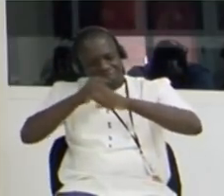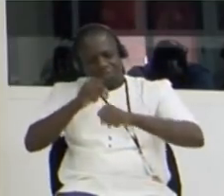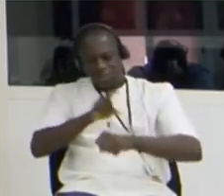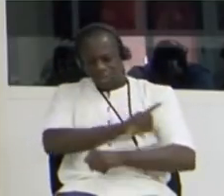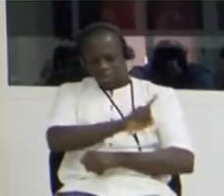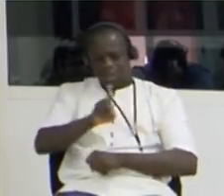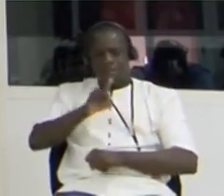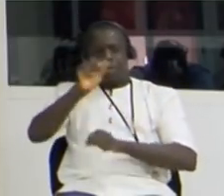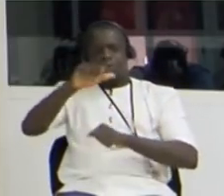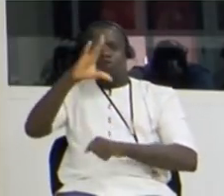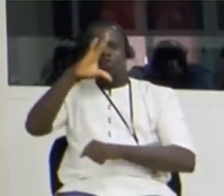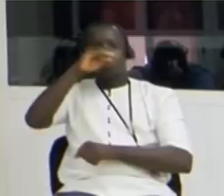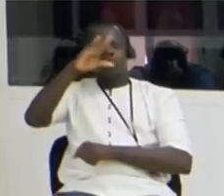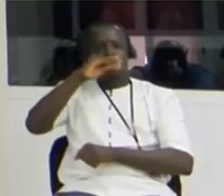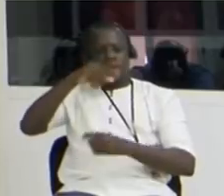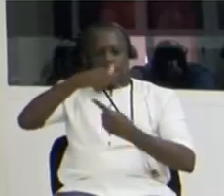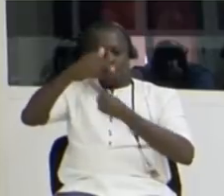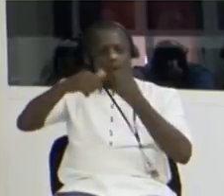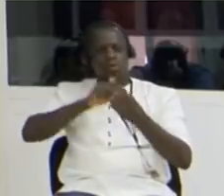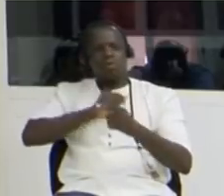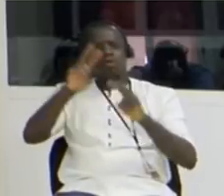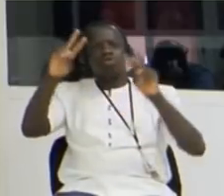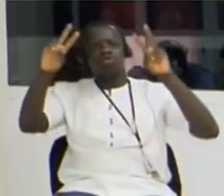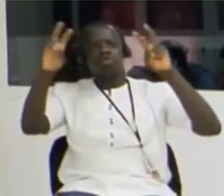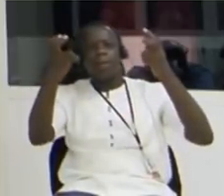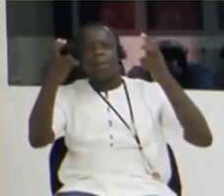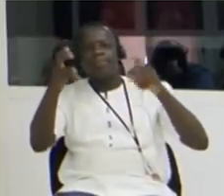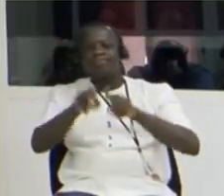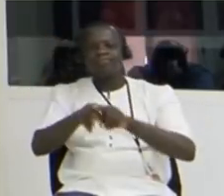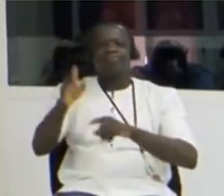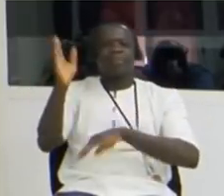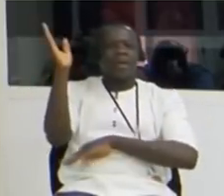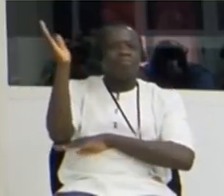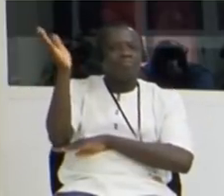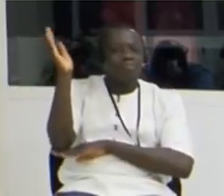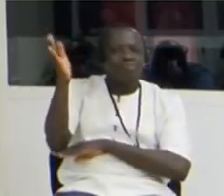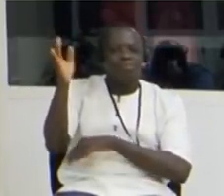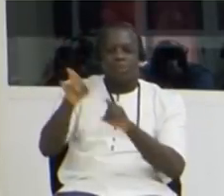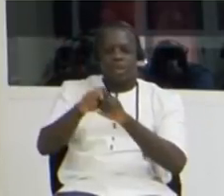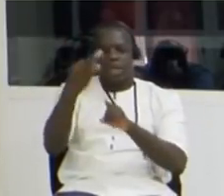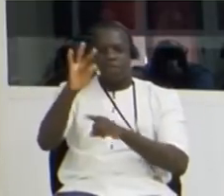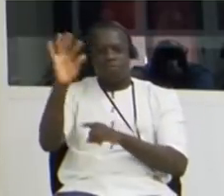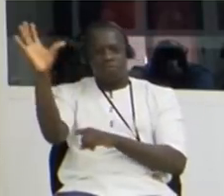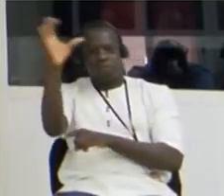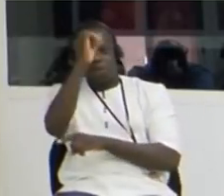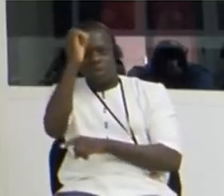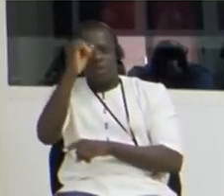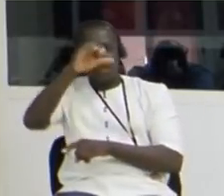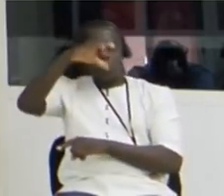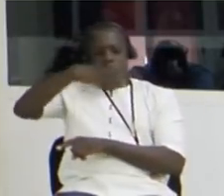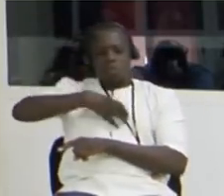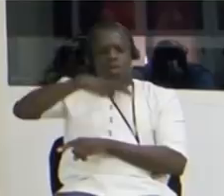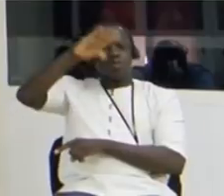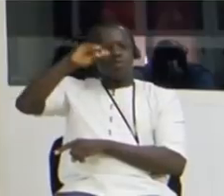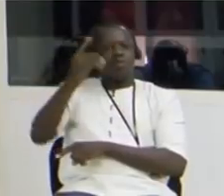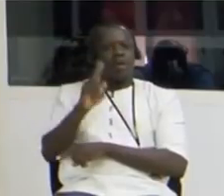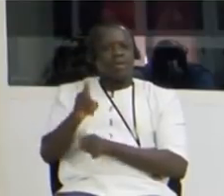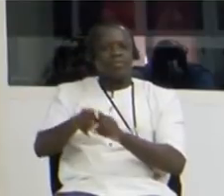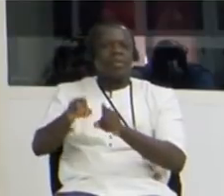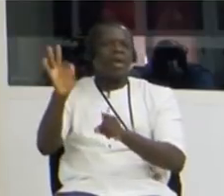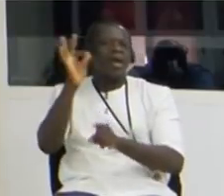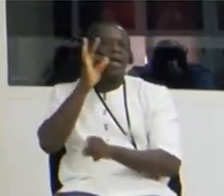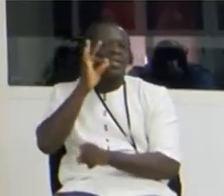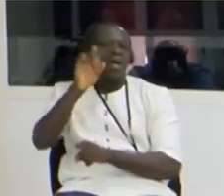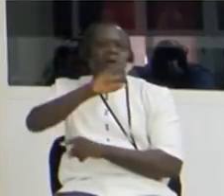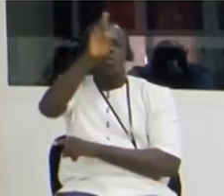to talk about their platforms. That is what they intend to do if they win, and also how to answer questions, and also the